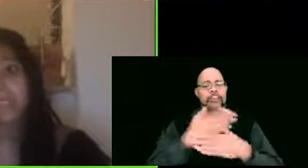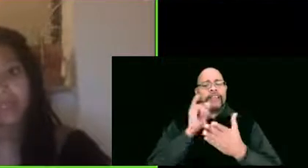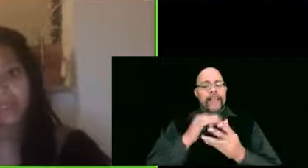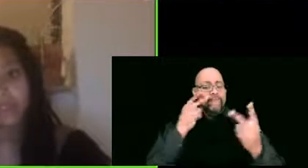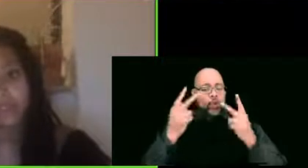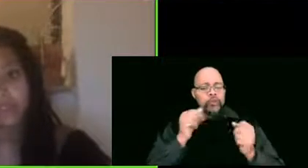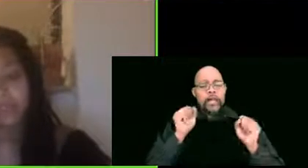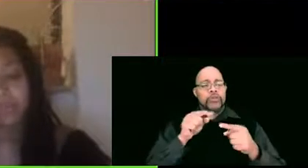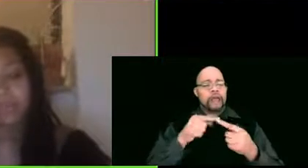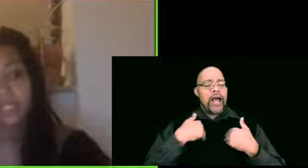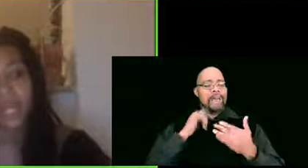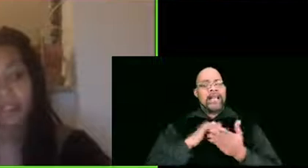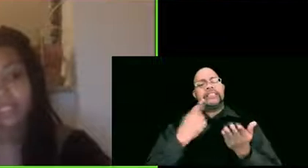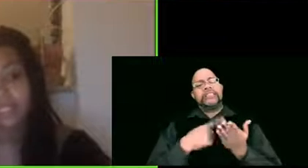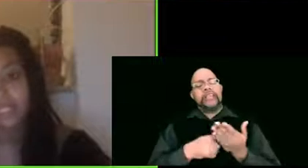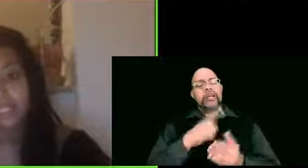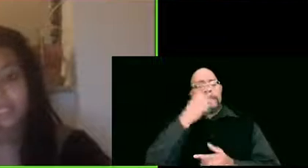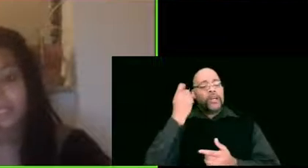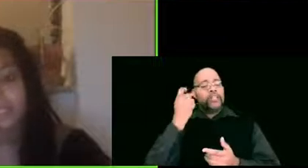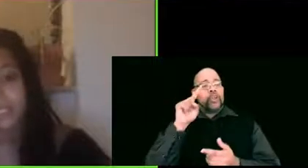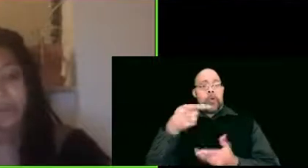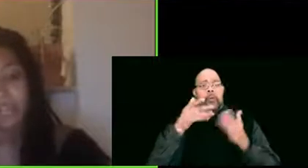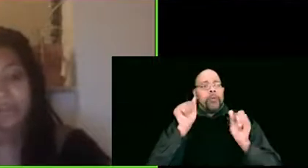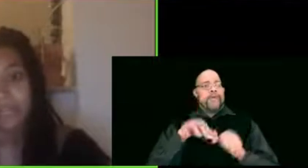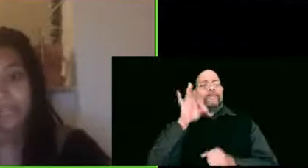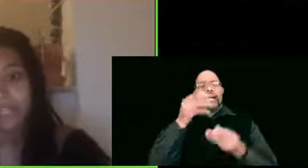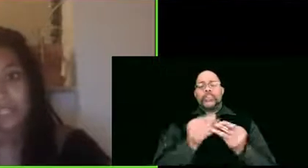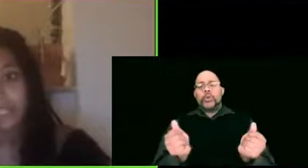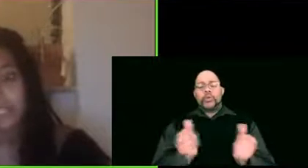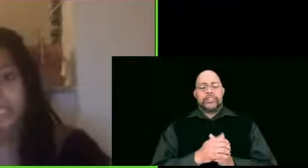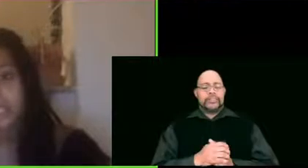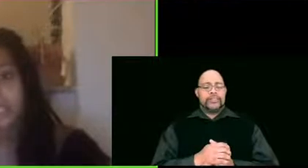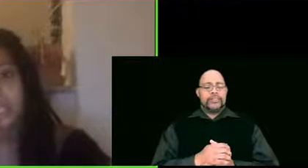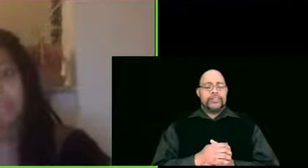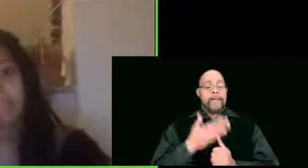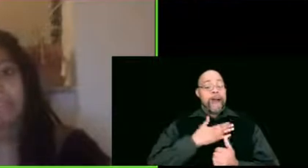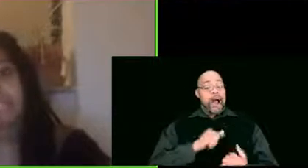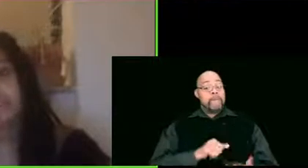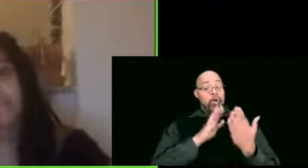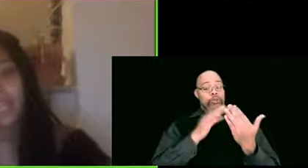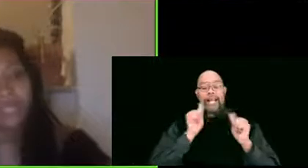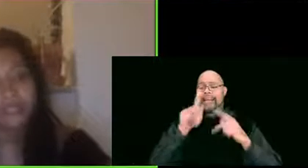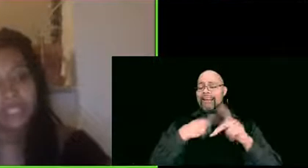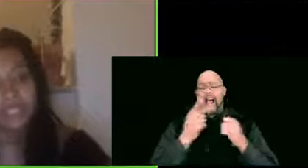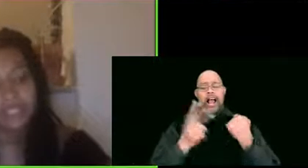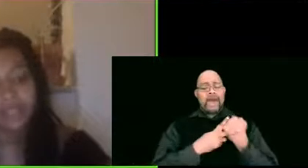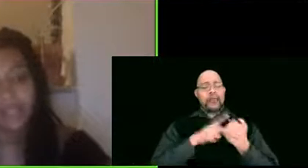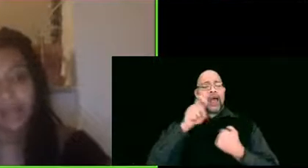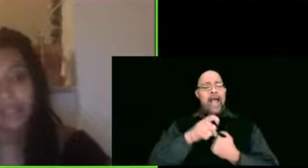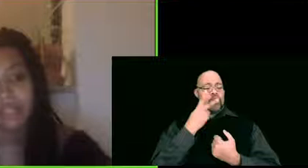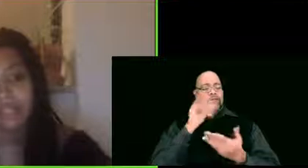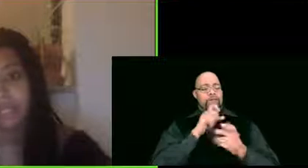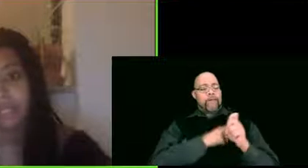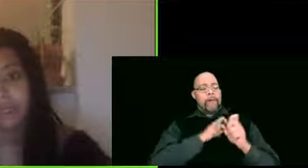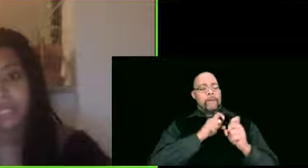and to be able to share their views and to be able to have these discussions, because it's the only way we're going to find solutions. And my approach for any kind of conservation, I think